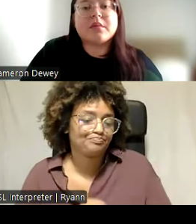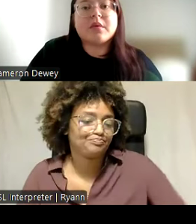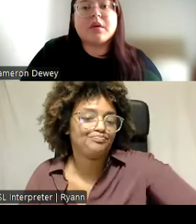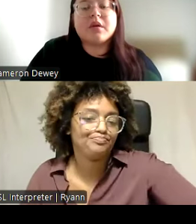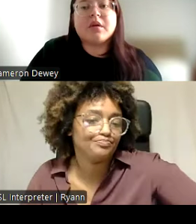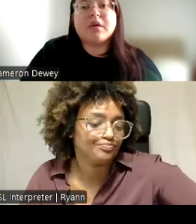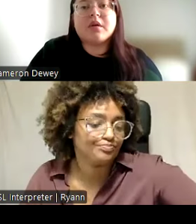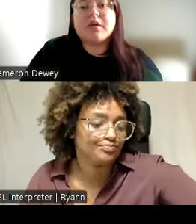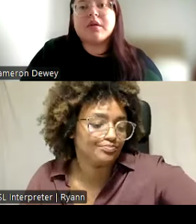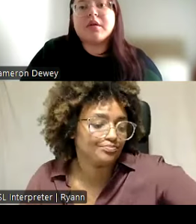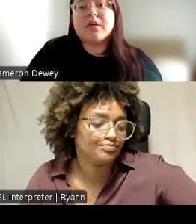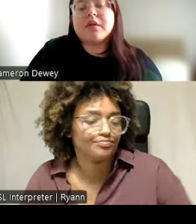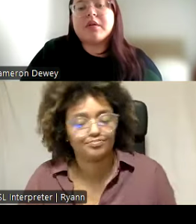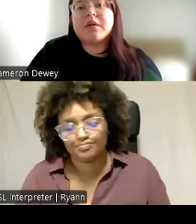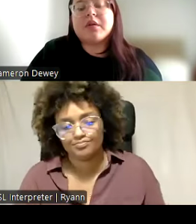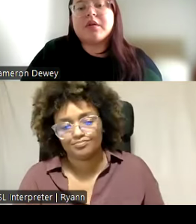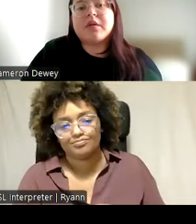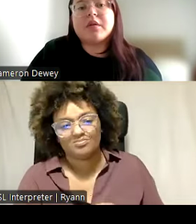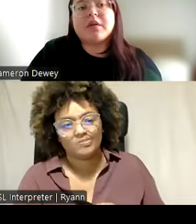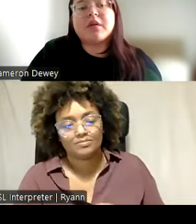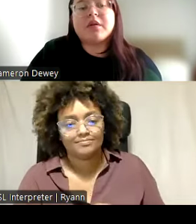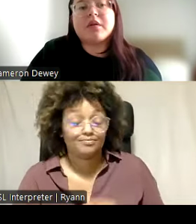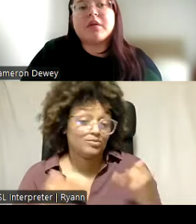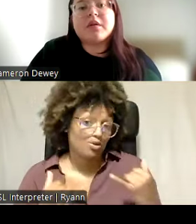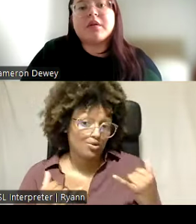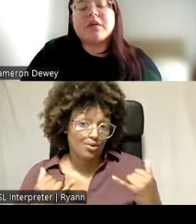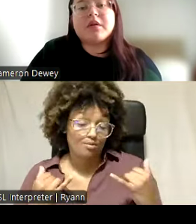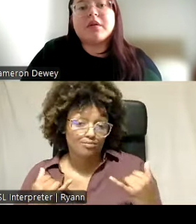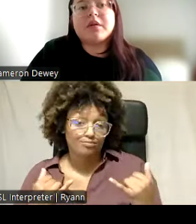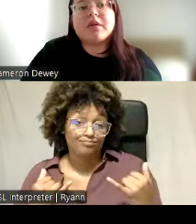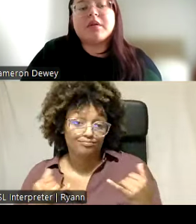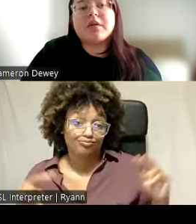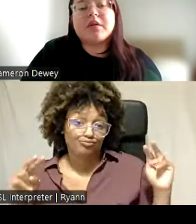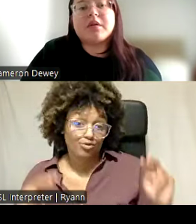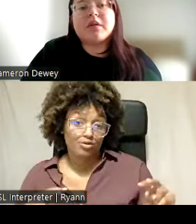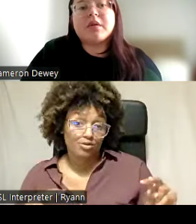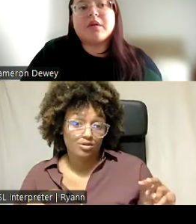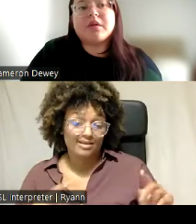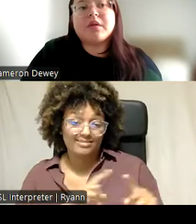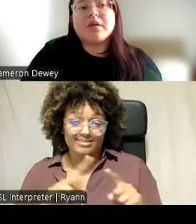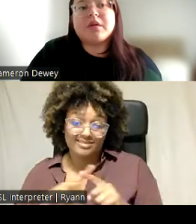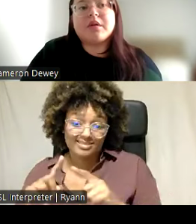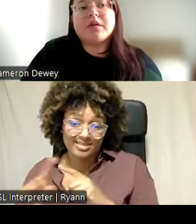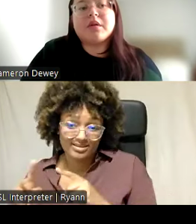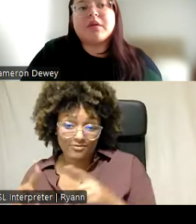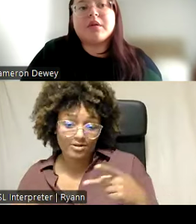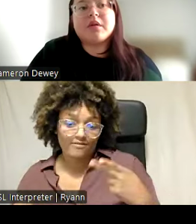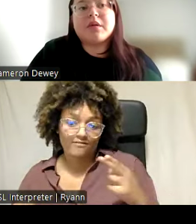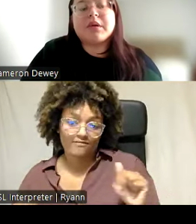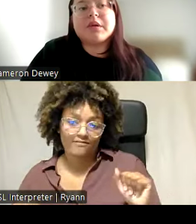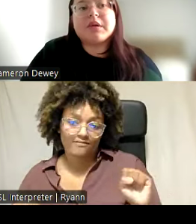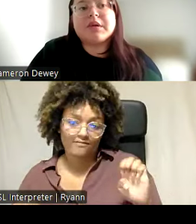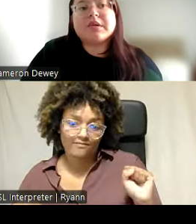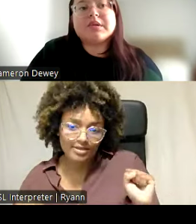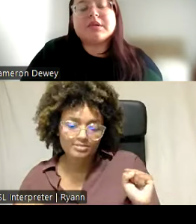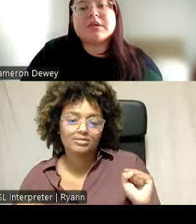So now we're also going to move into the discussion on the phases the body goes through during a distressing event.